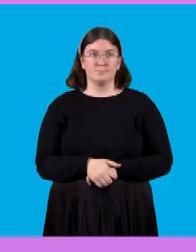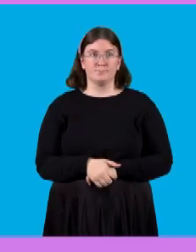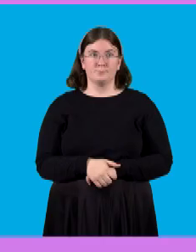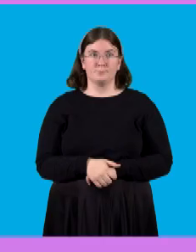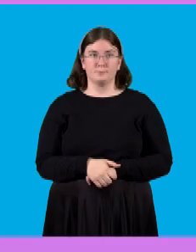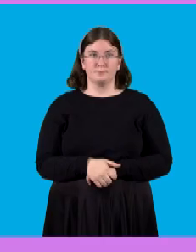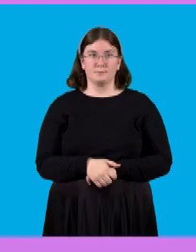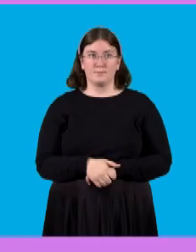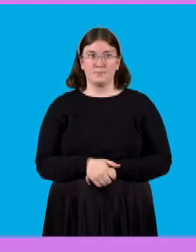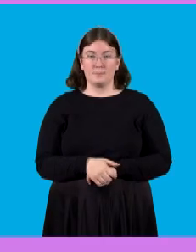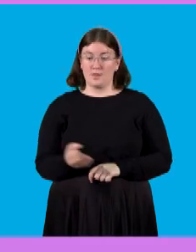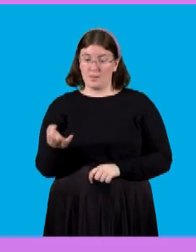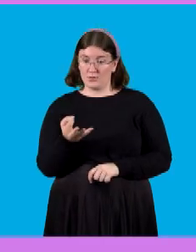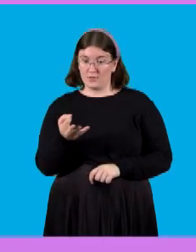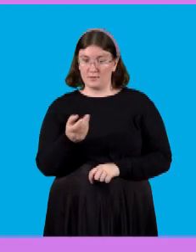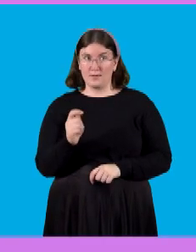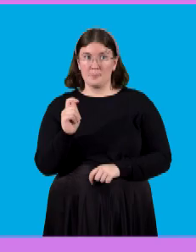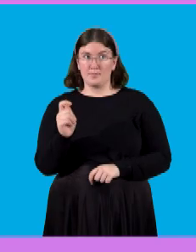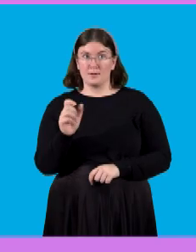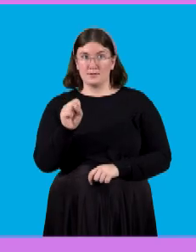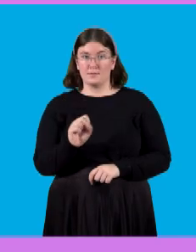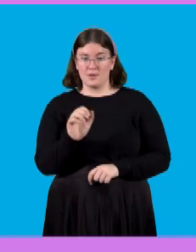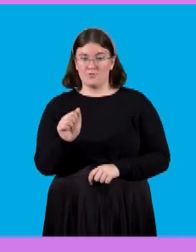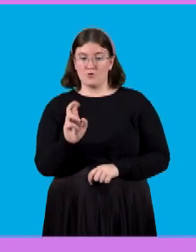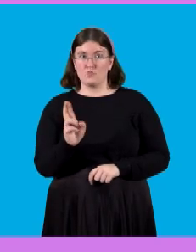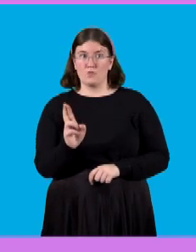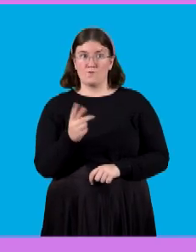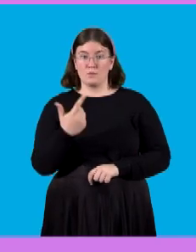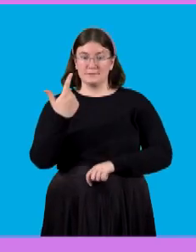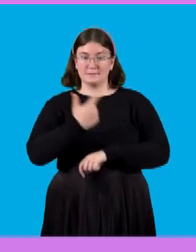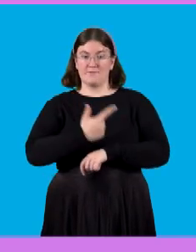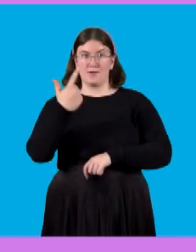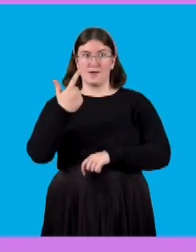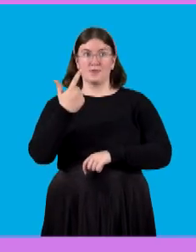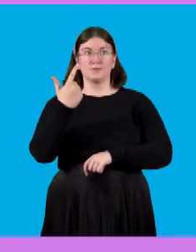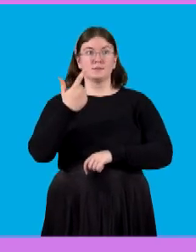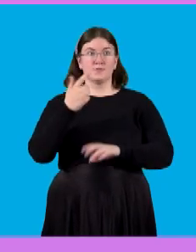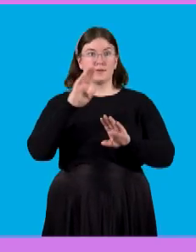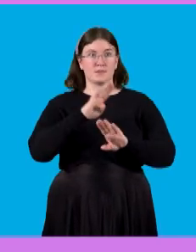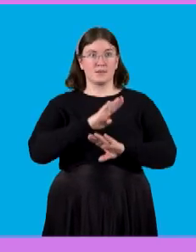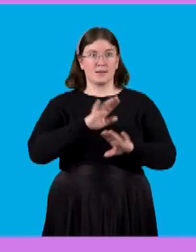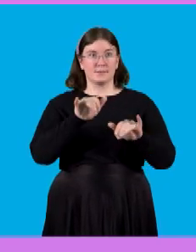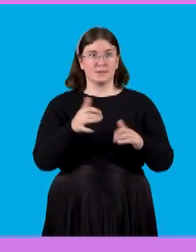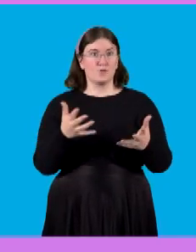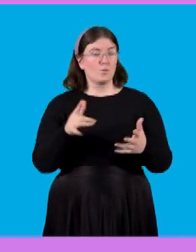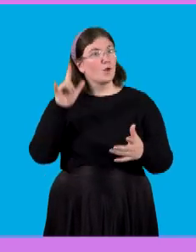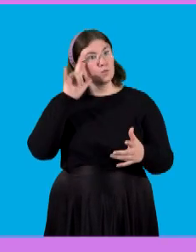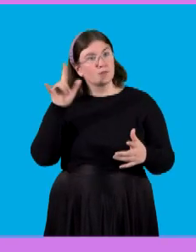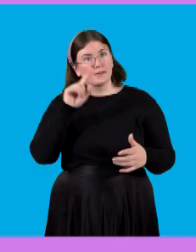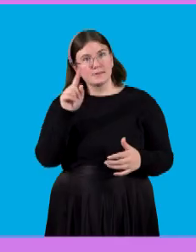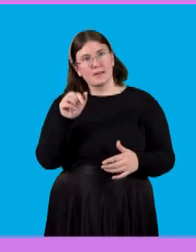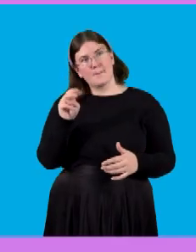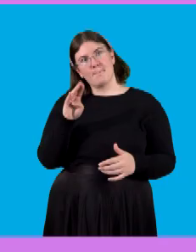saying, calculate the total amount they paid in South African rand for the 7-night stay at the hotel in